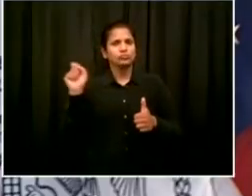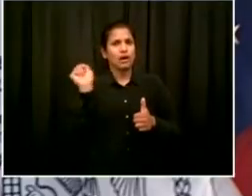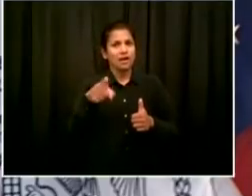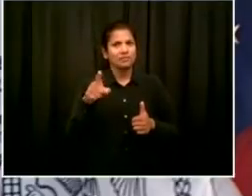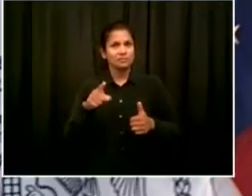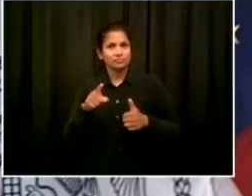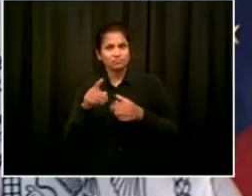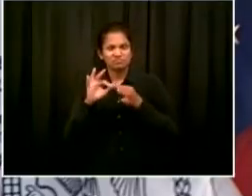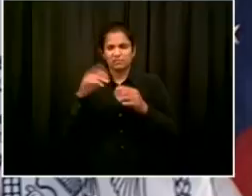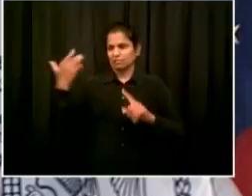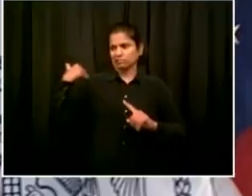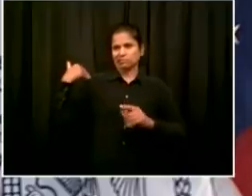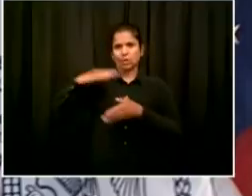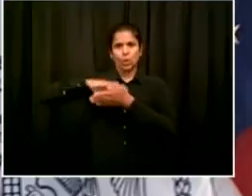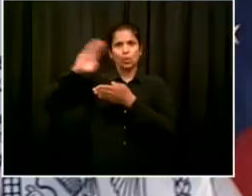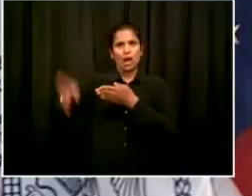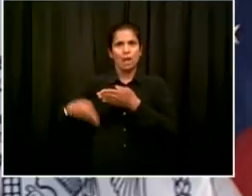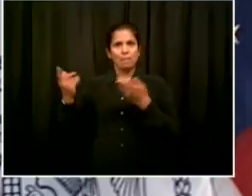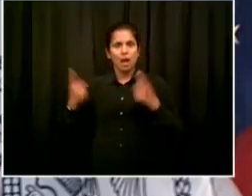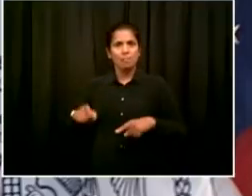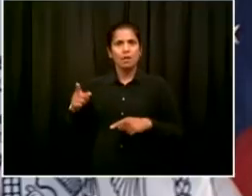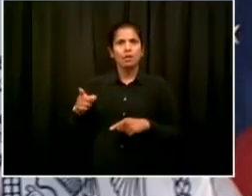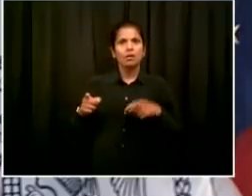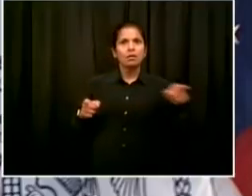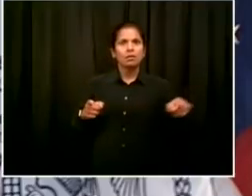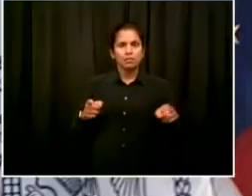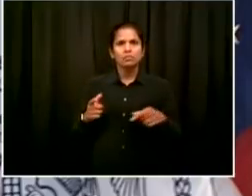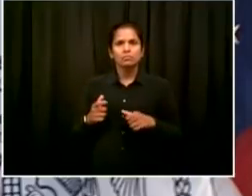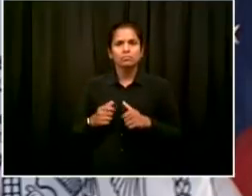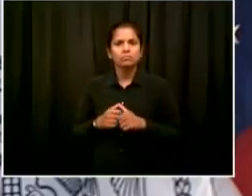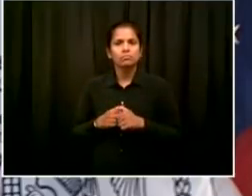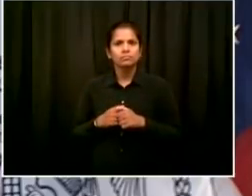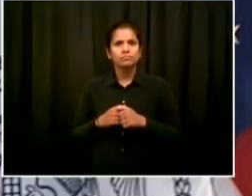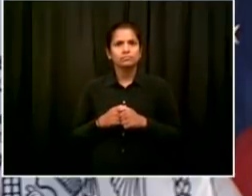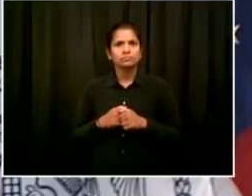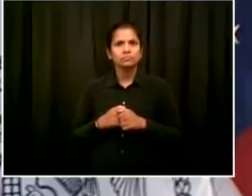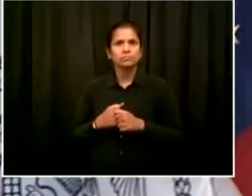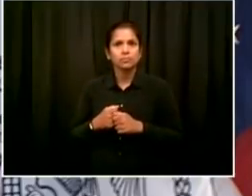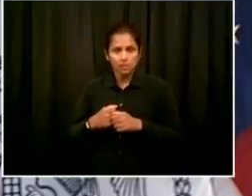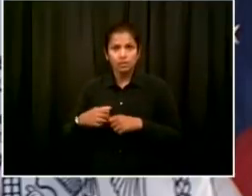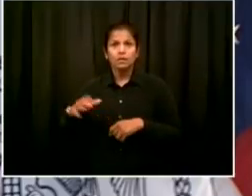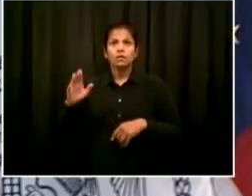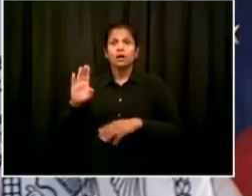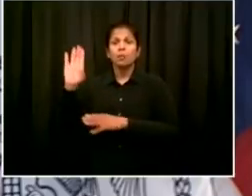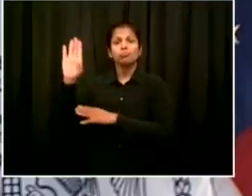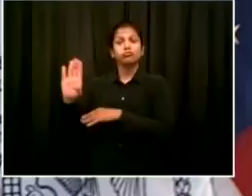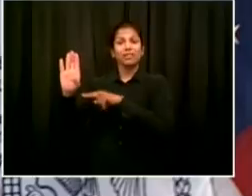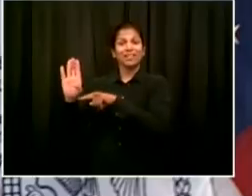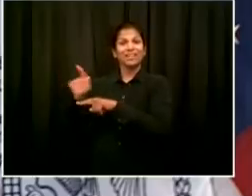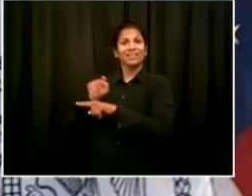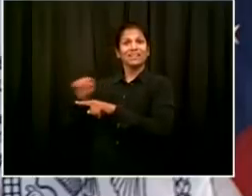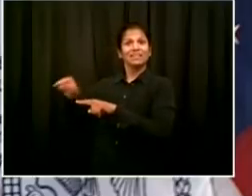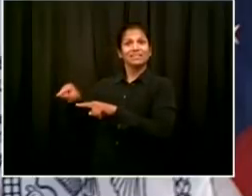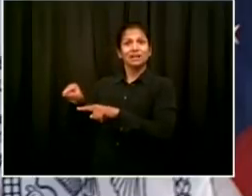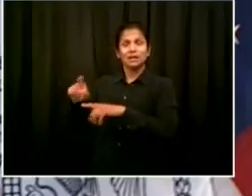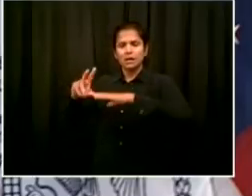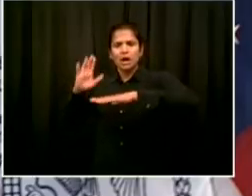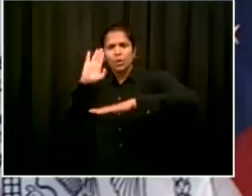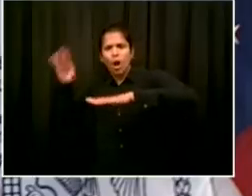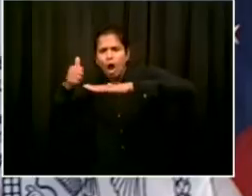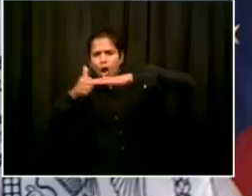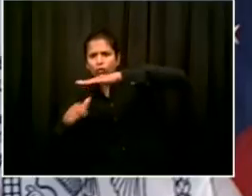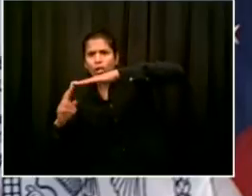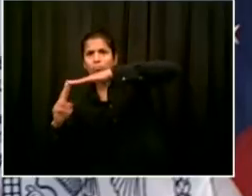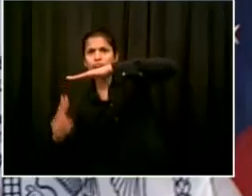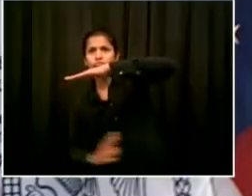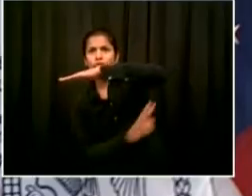was seemingly a large one underneath the Cojuco Bridge in Brooklyn, and another one on a boat that had docked in the Lower East